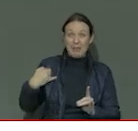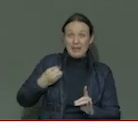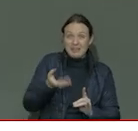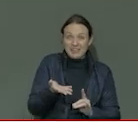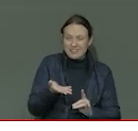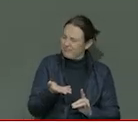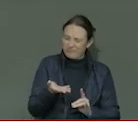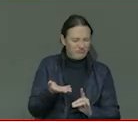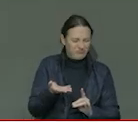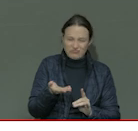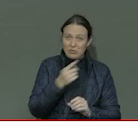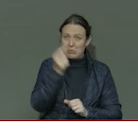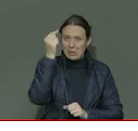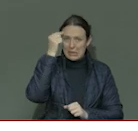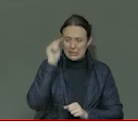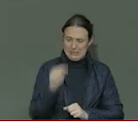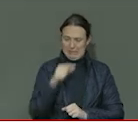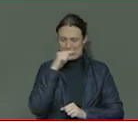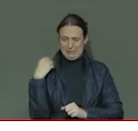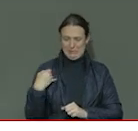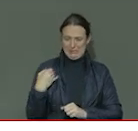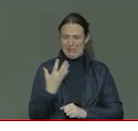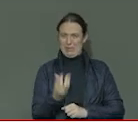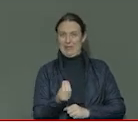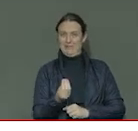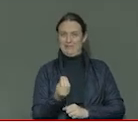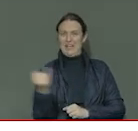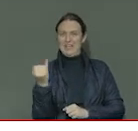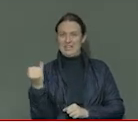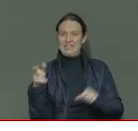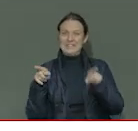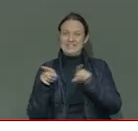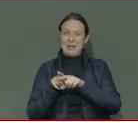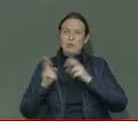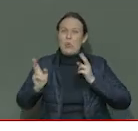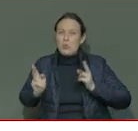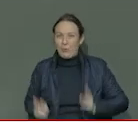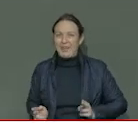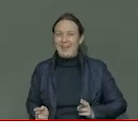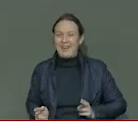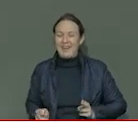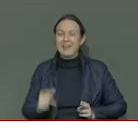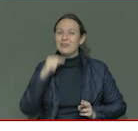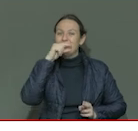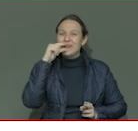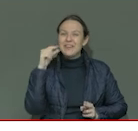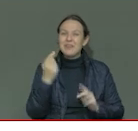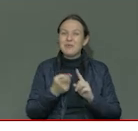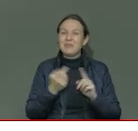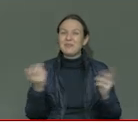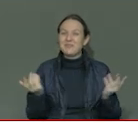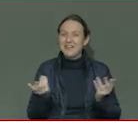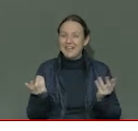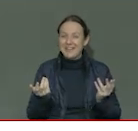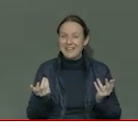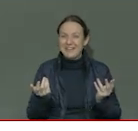when you hear the name Richard Parker, we think of more as a human being, right? So how did he get the name Richard Parker? It